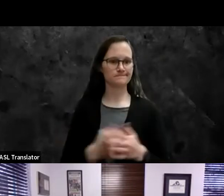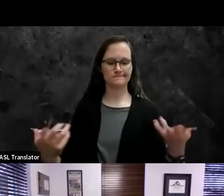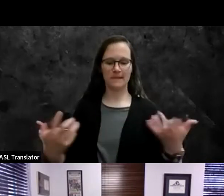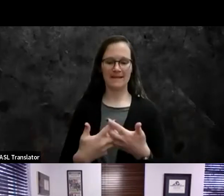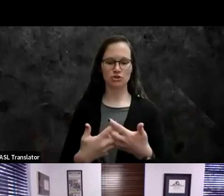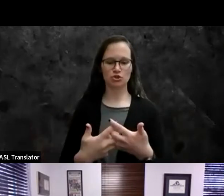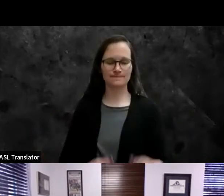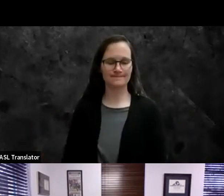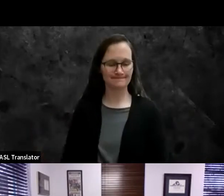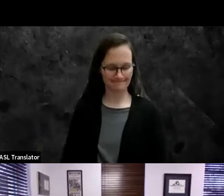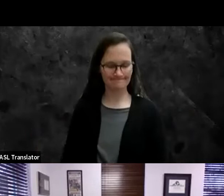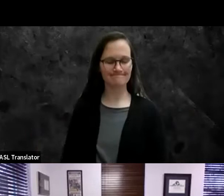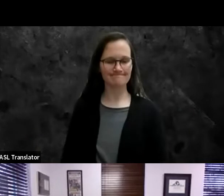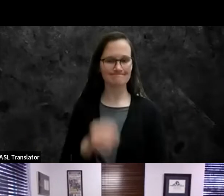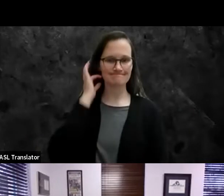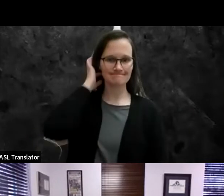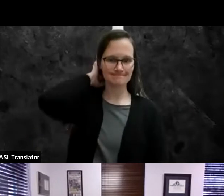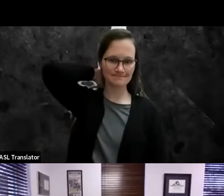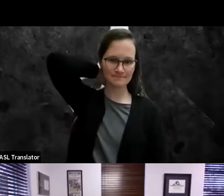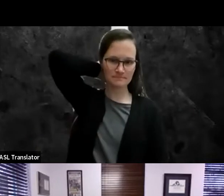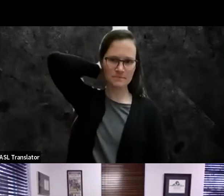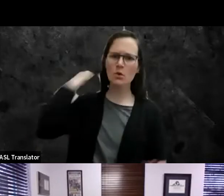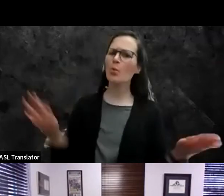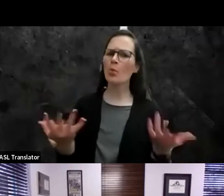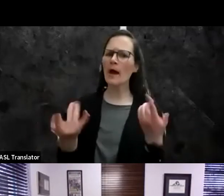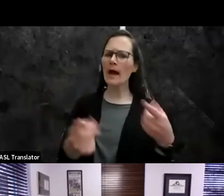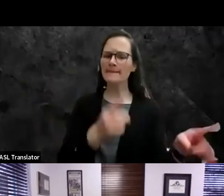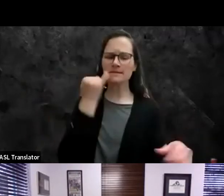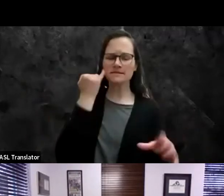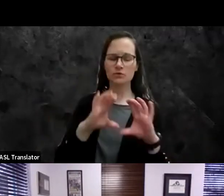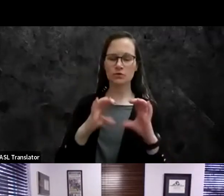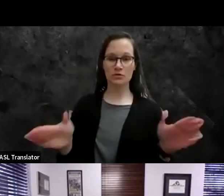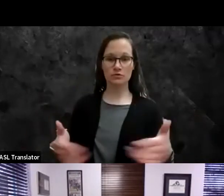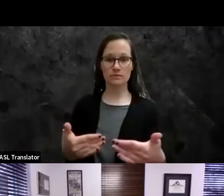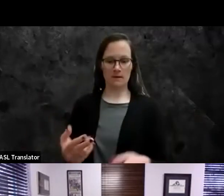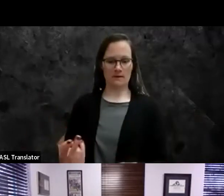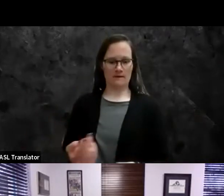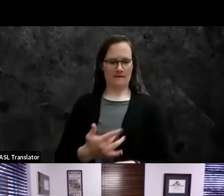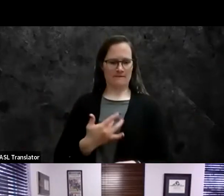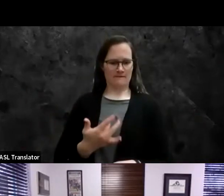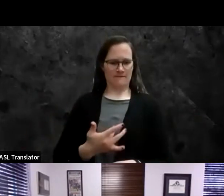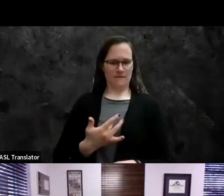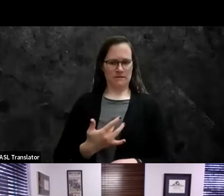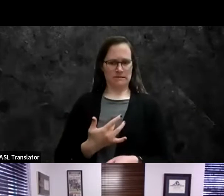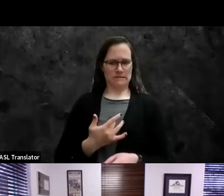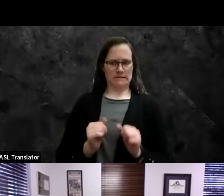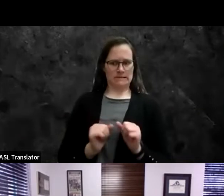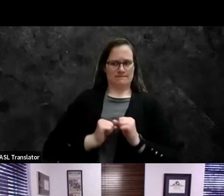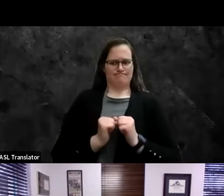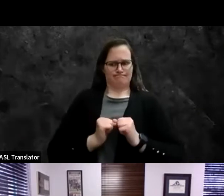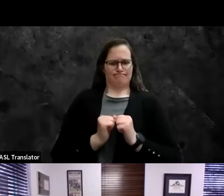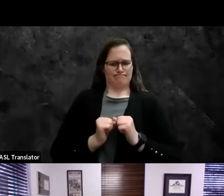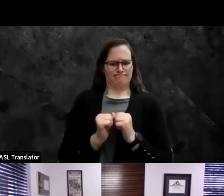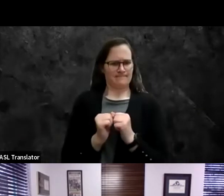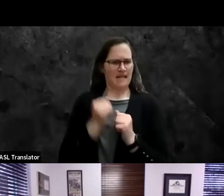Thank you. So what happens if you are in a classroom that feels too crowded, whether you be a faculty member or